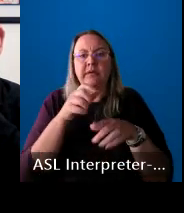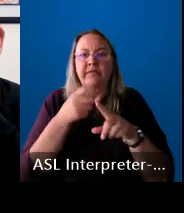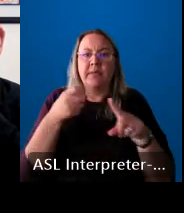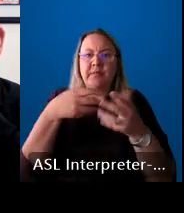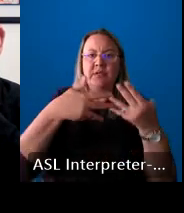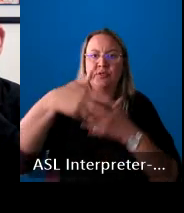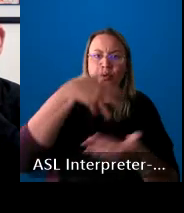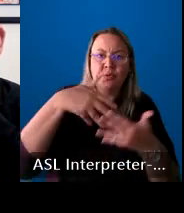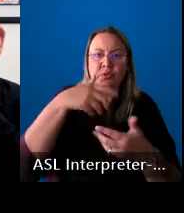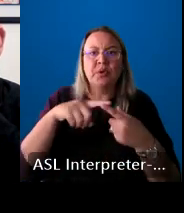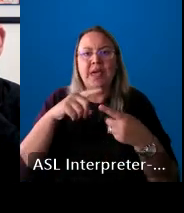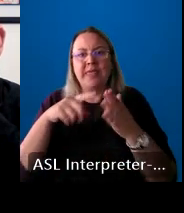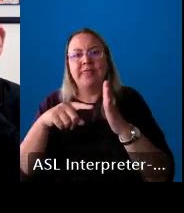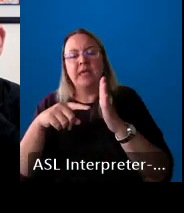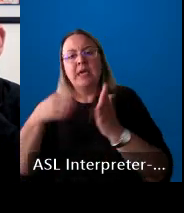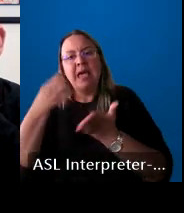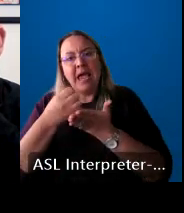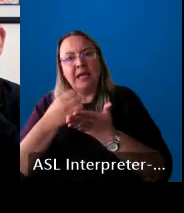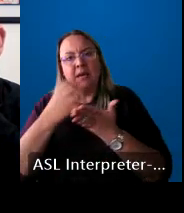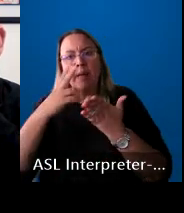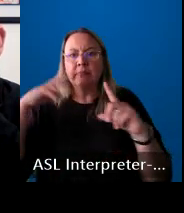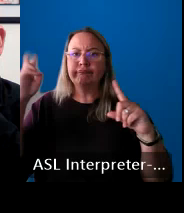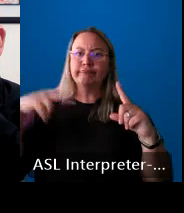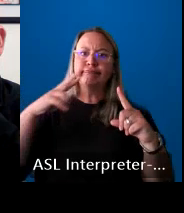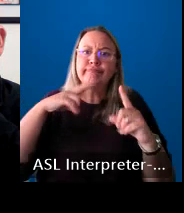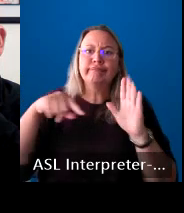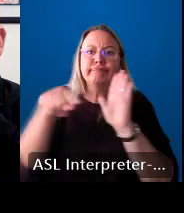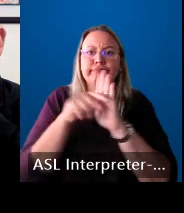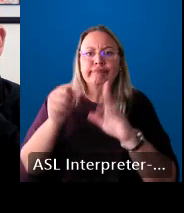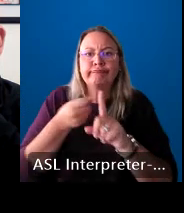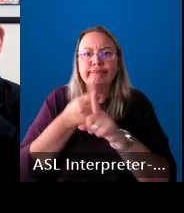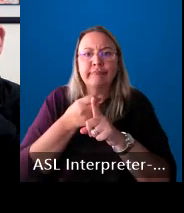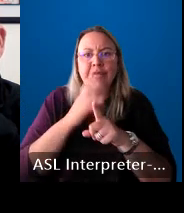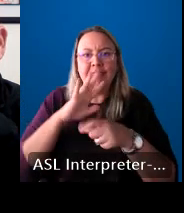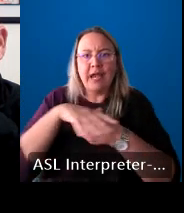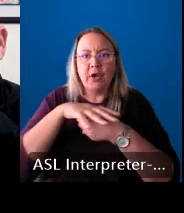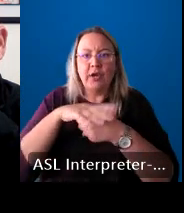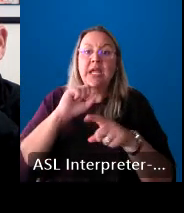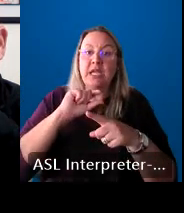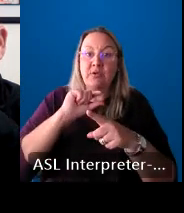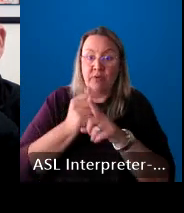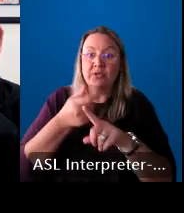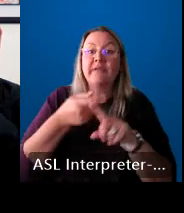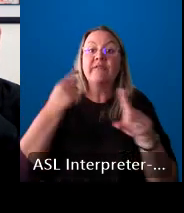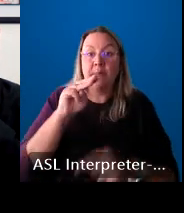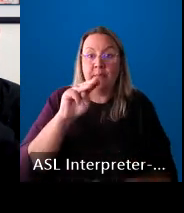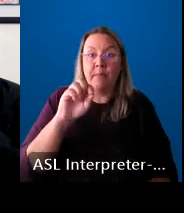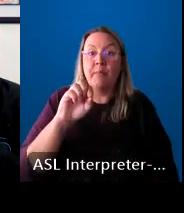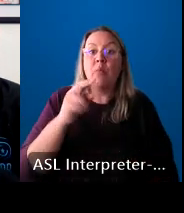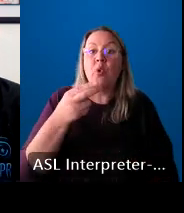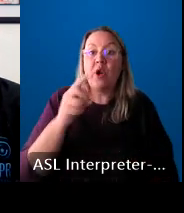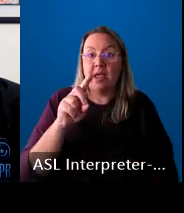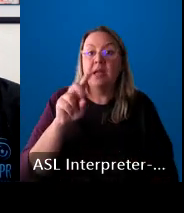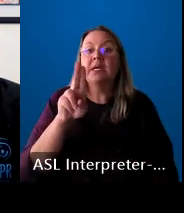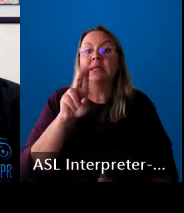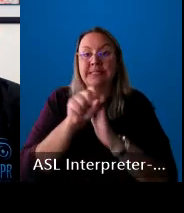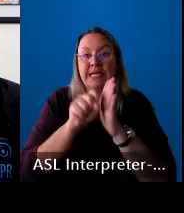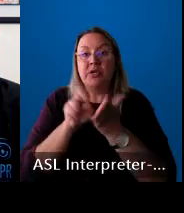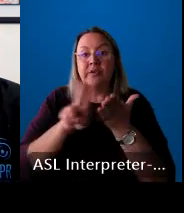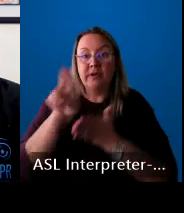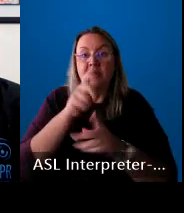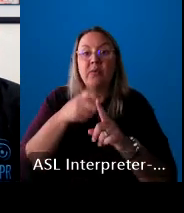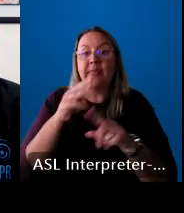economic consequences of substance use disorder in the area. He graduated from Morehead State University with a master's in public